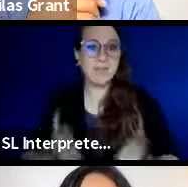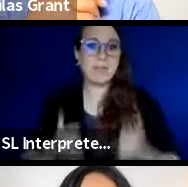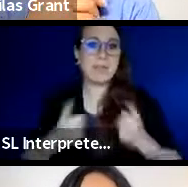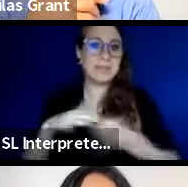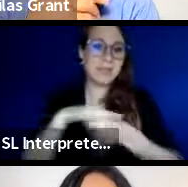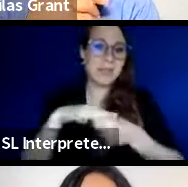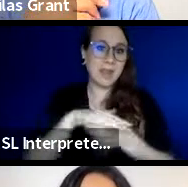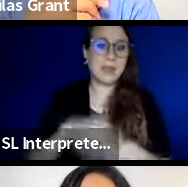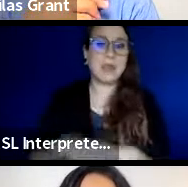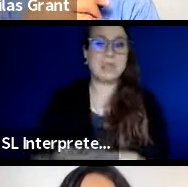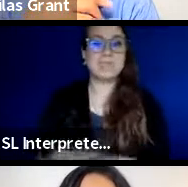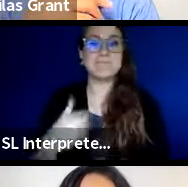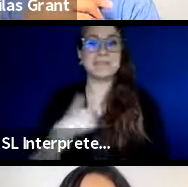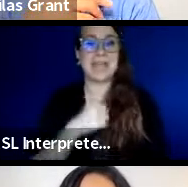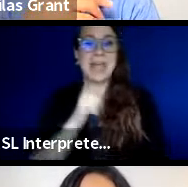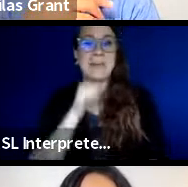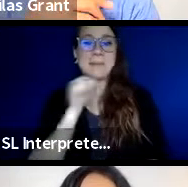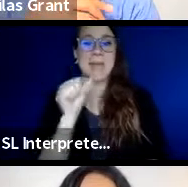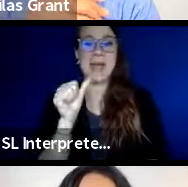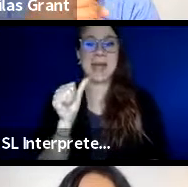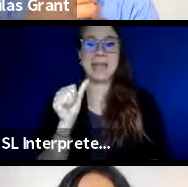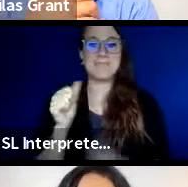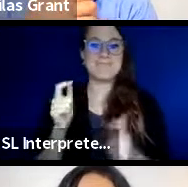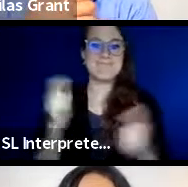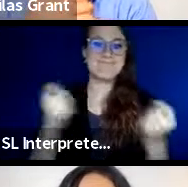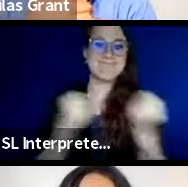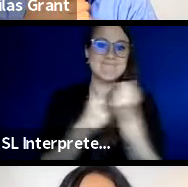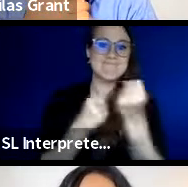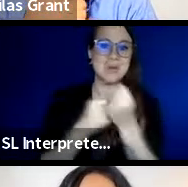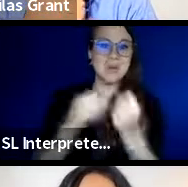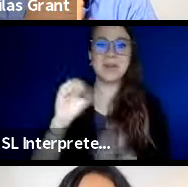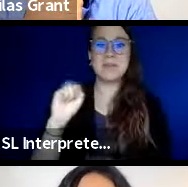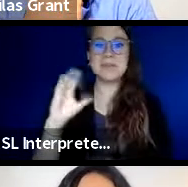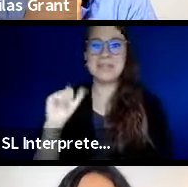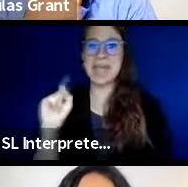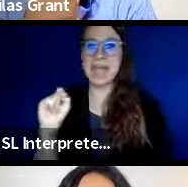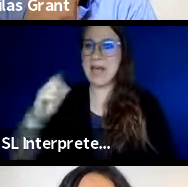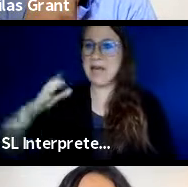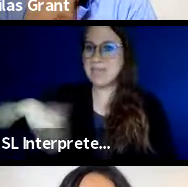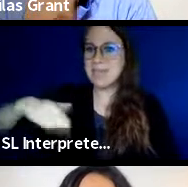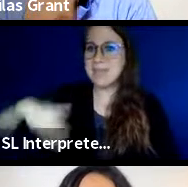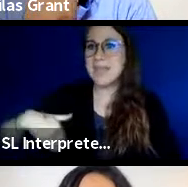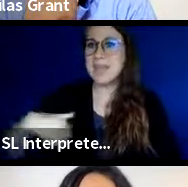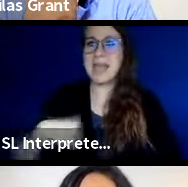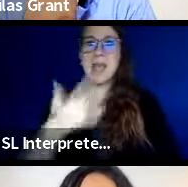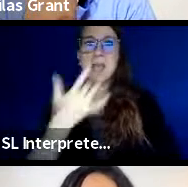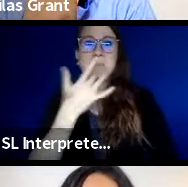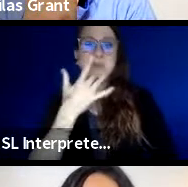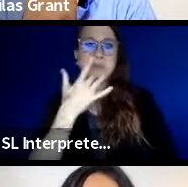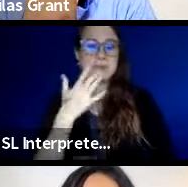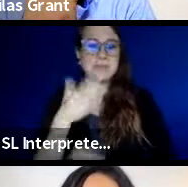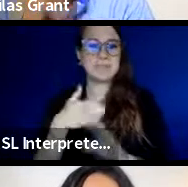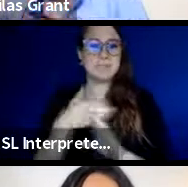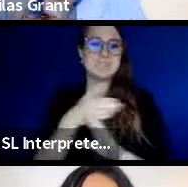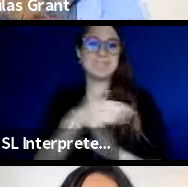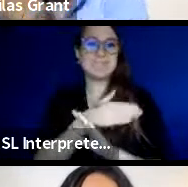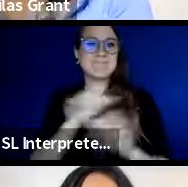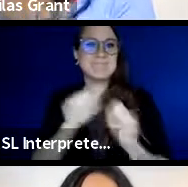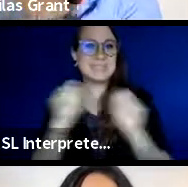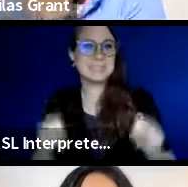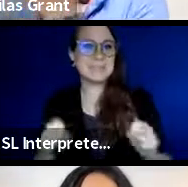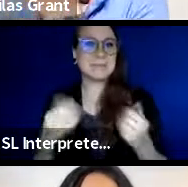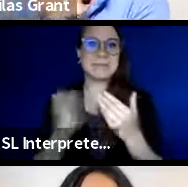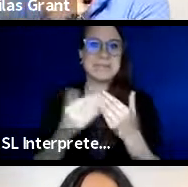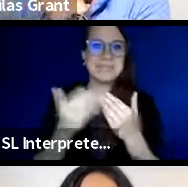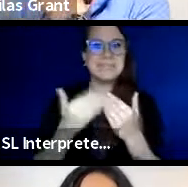a fan of Scout just yet. I like the previous system just because it was open. You didn't have to log in. It was easy to pass those